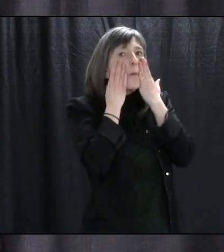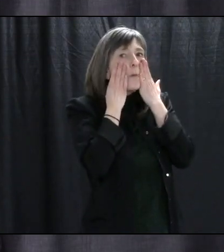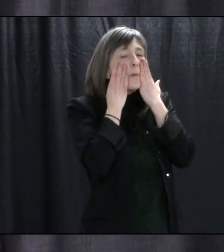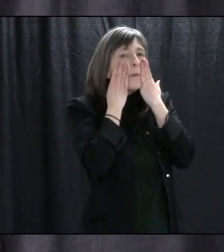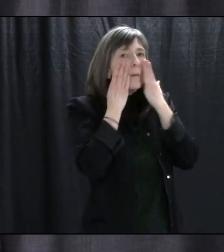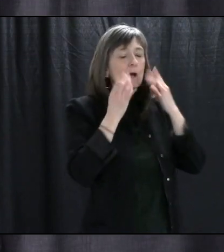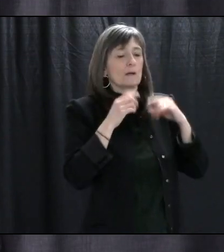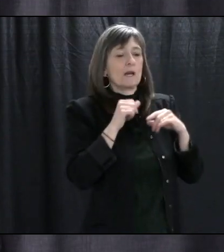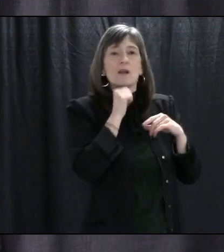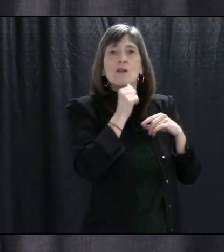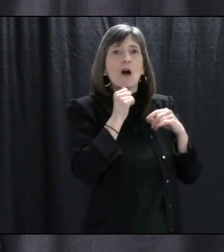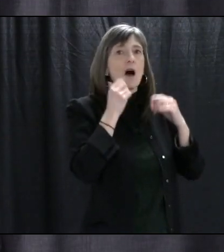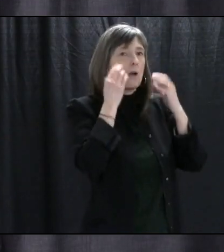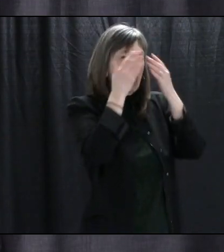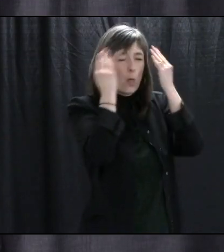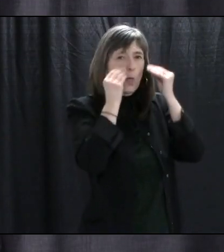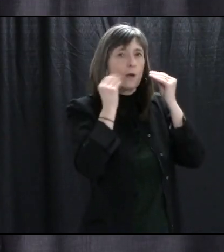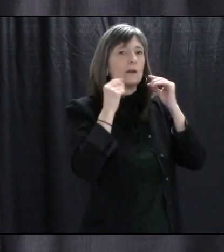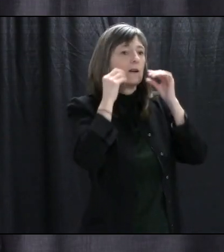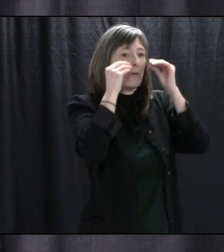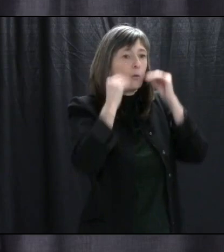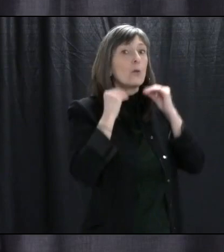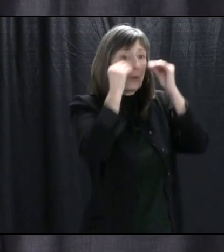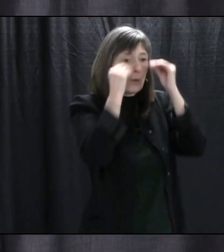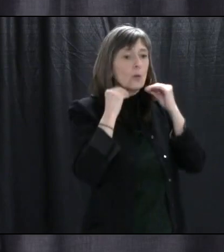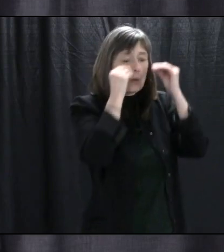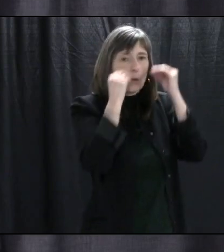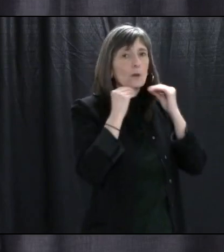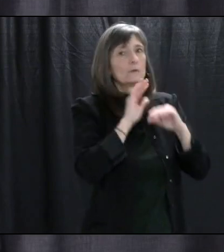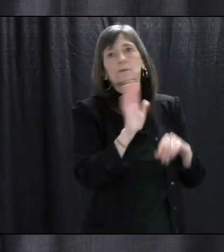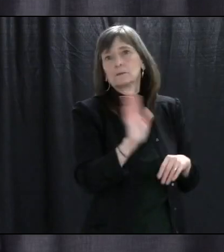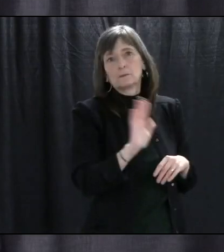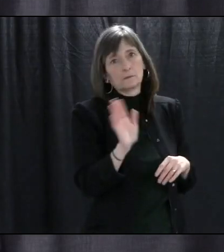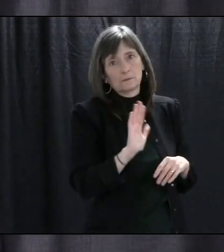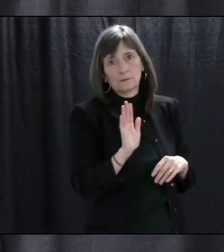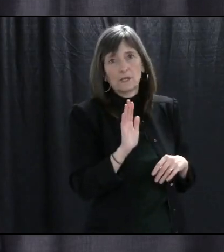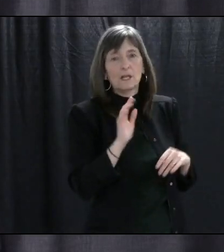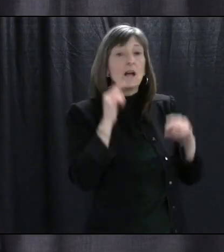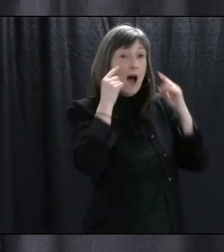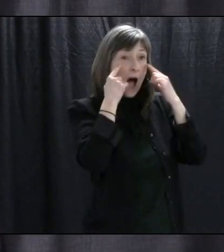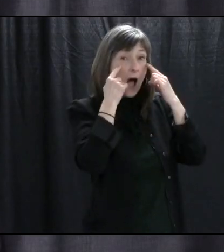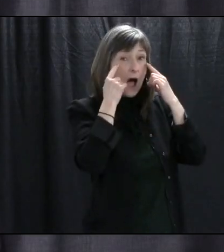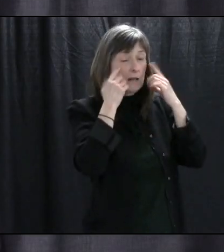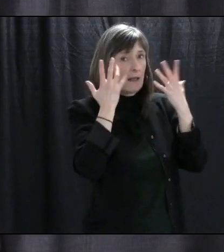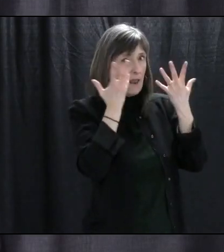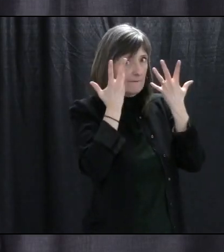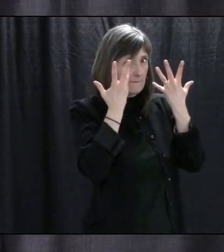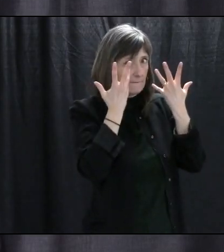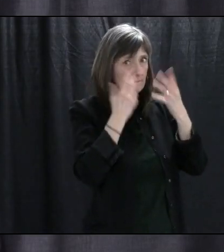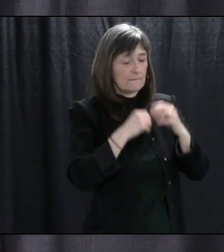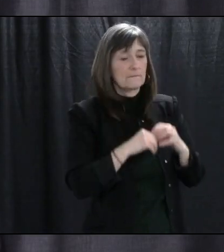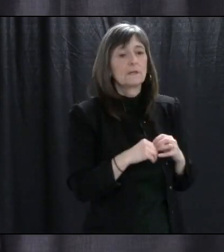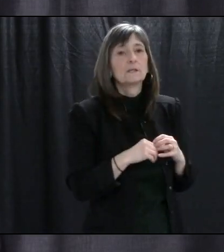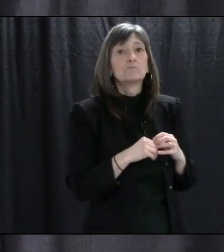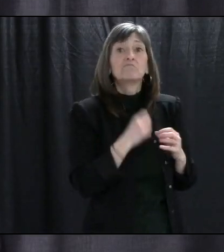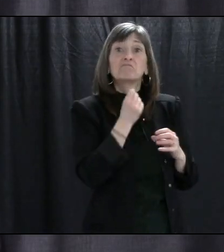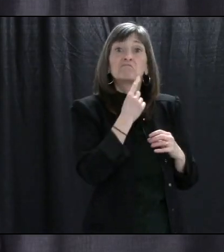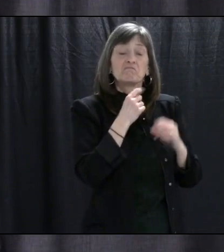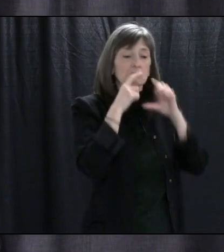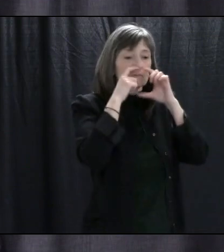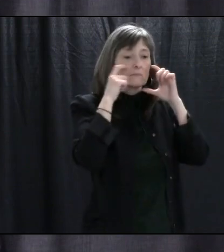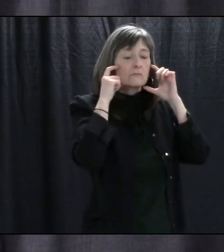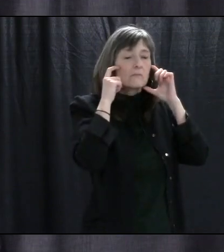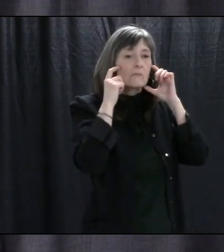Don't rub or touch your eyes, as this is another route of infection. Be mindful that masks can become contaminated on